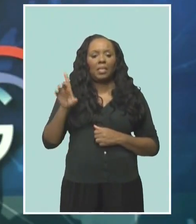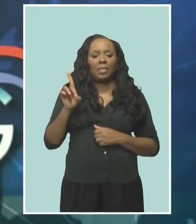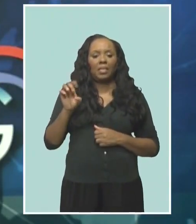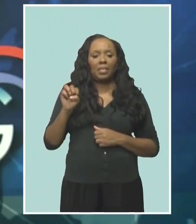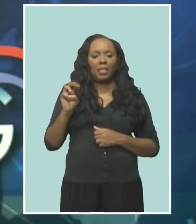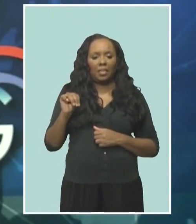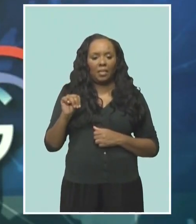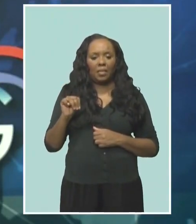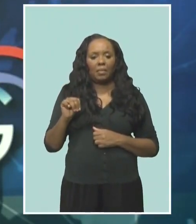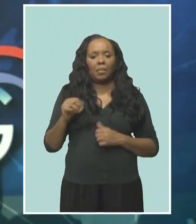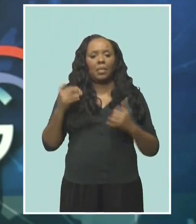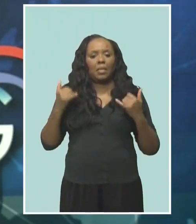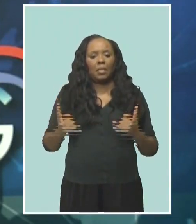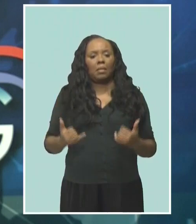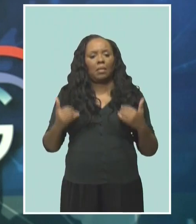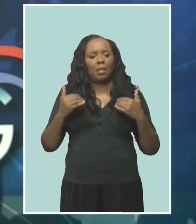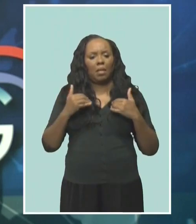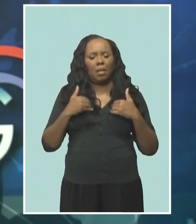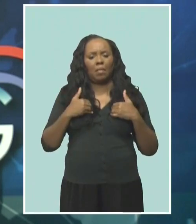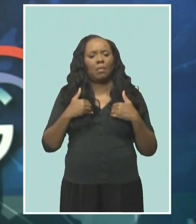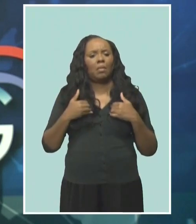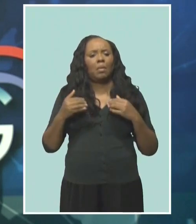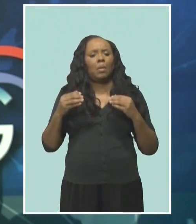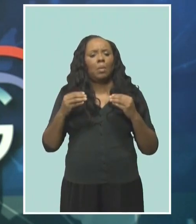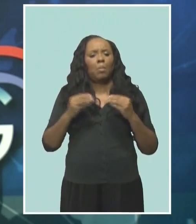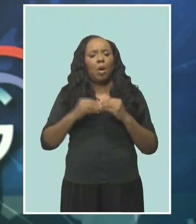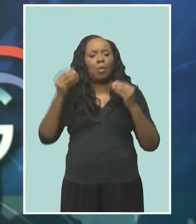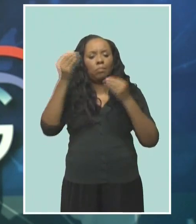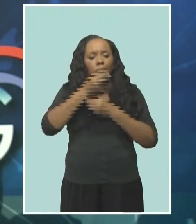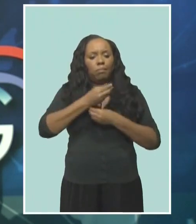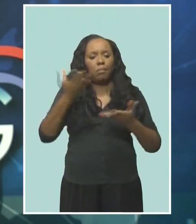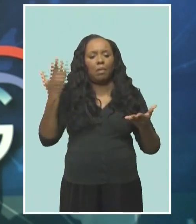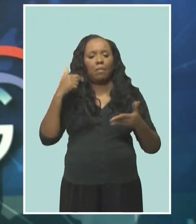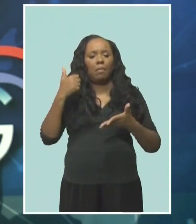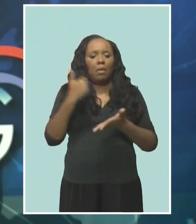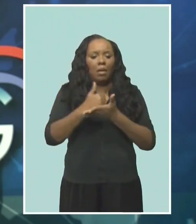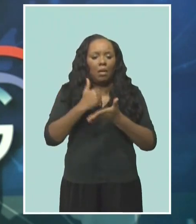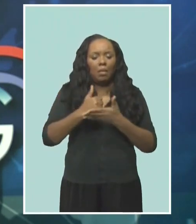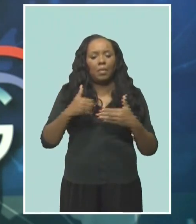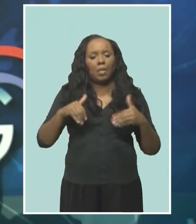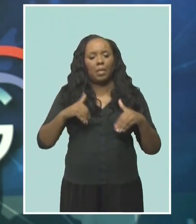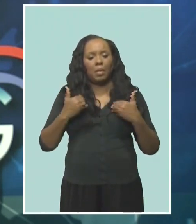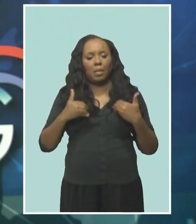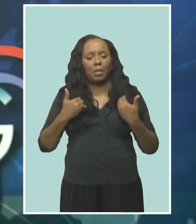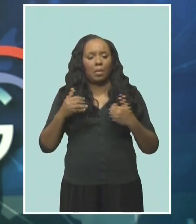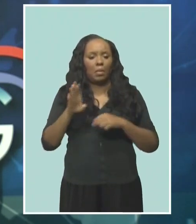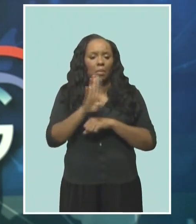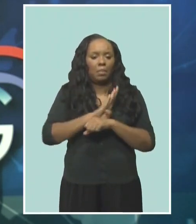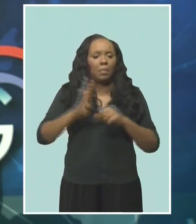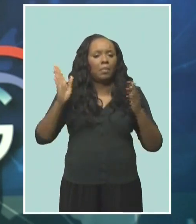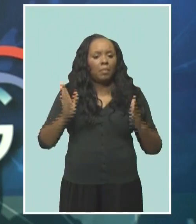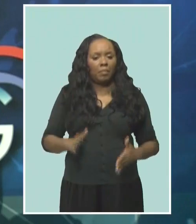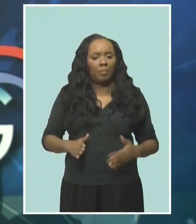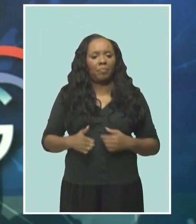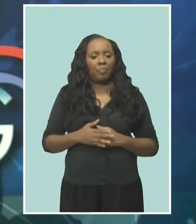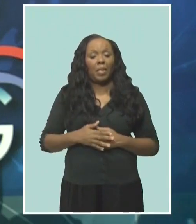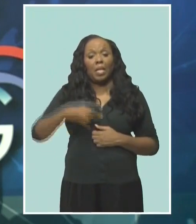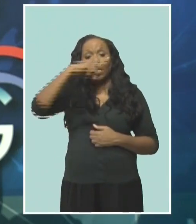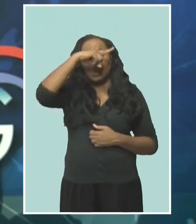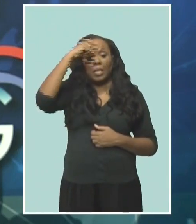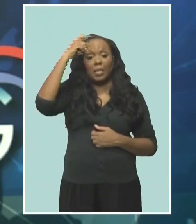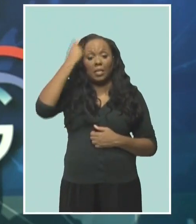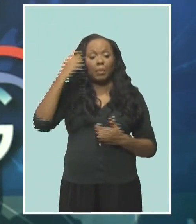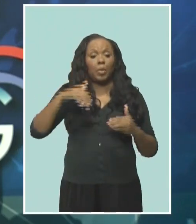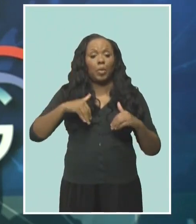a hands-on approach in getting the message of disaster preparedness out to young Barbadians. Through its summer youth event,